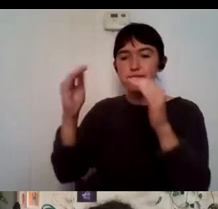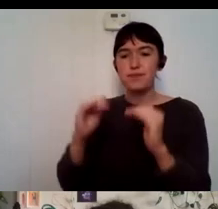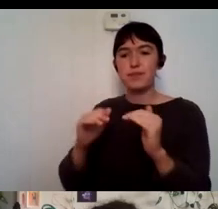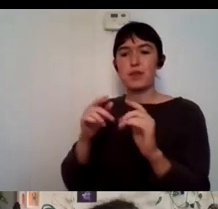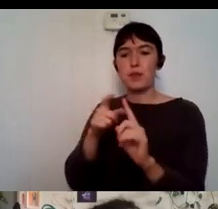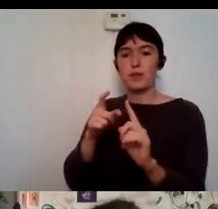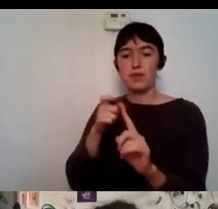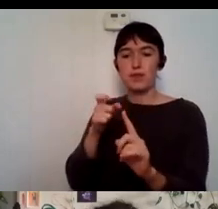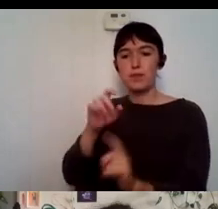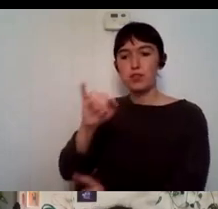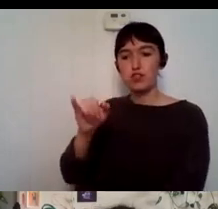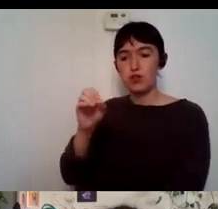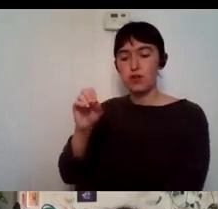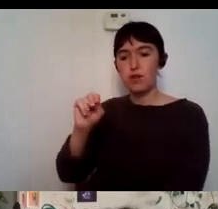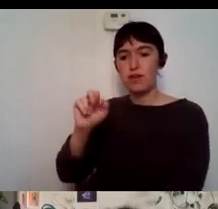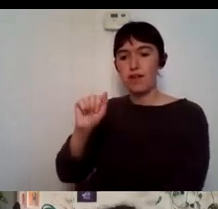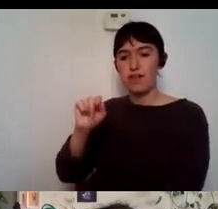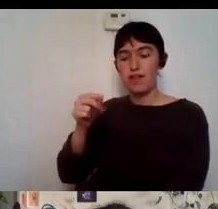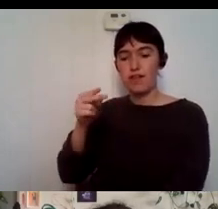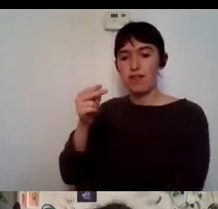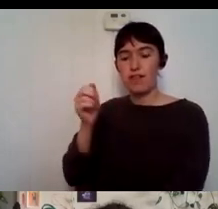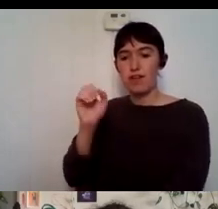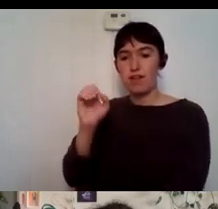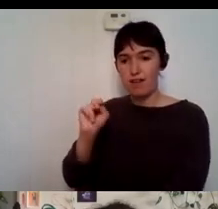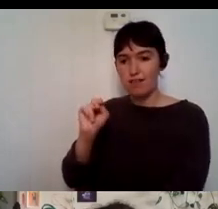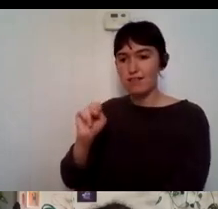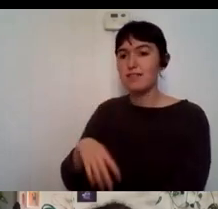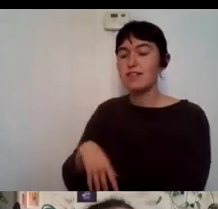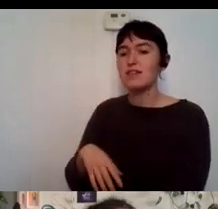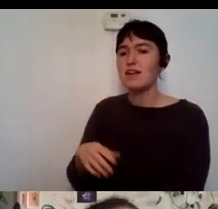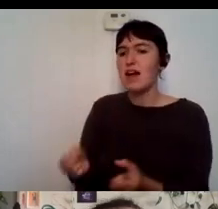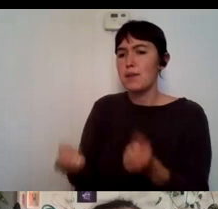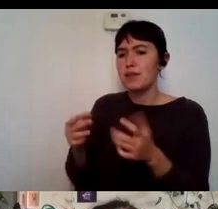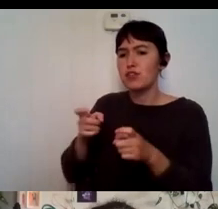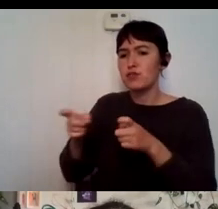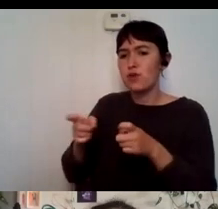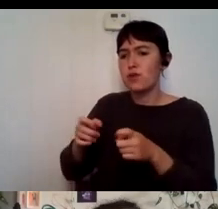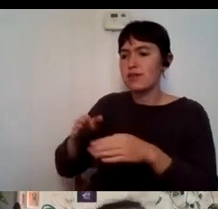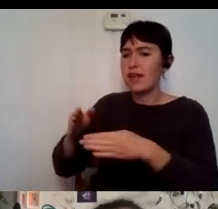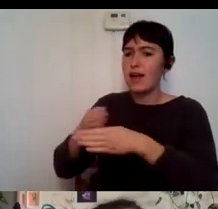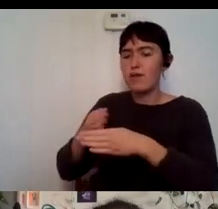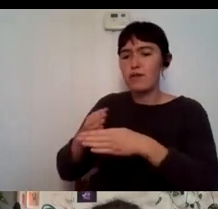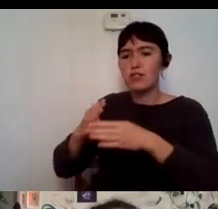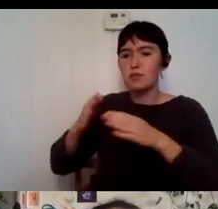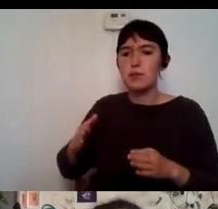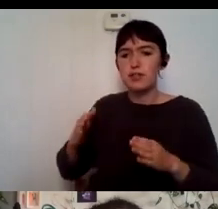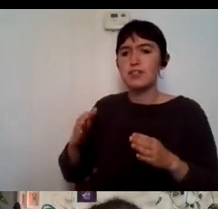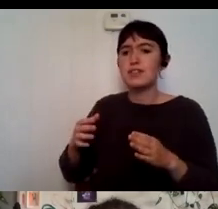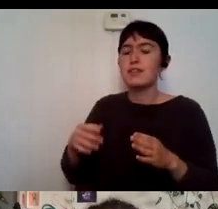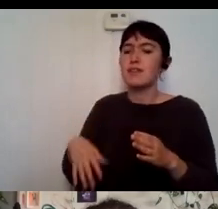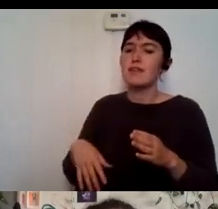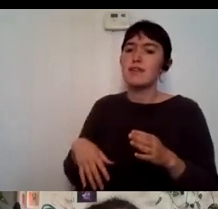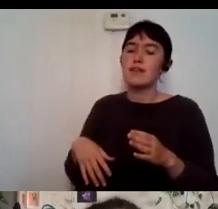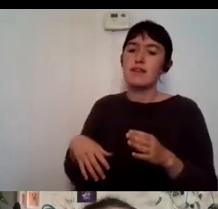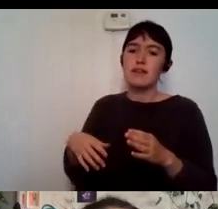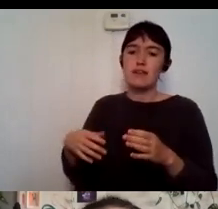PSIS 109 in Brooklyn. How much control does the average person exert over their own body and emotions?